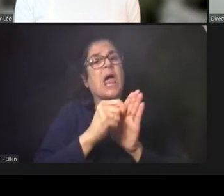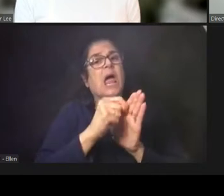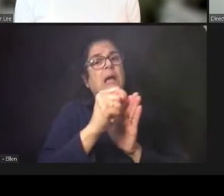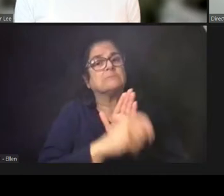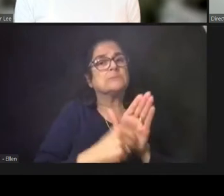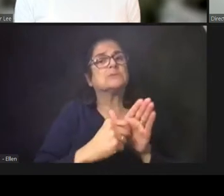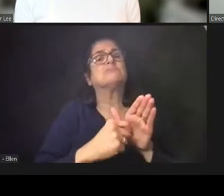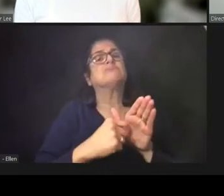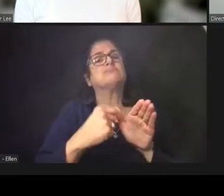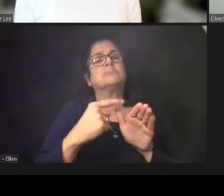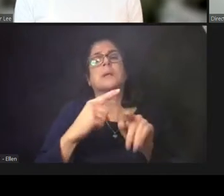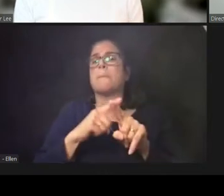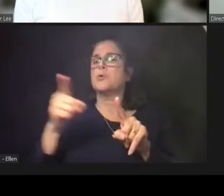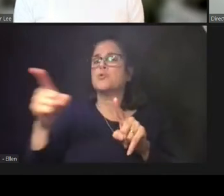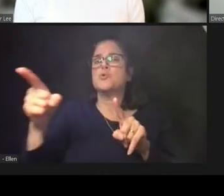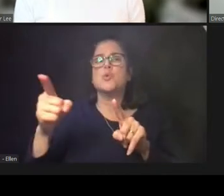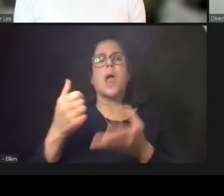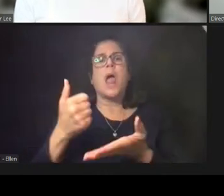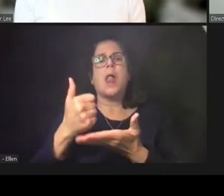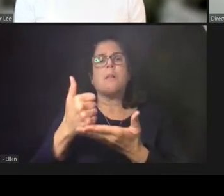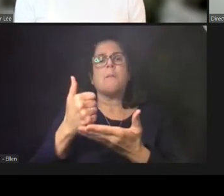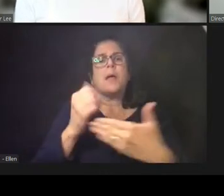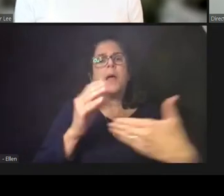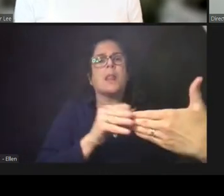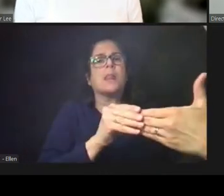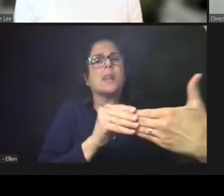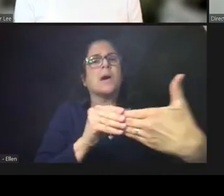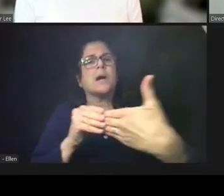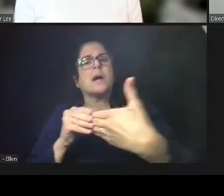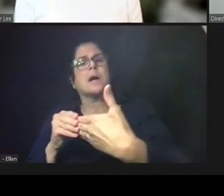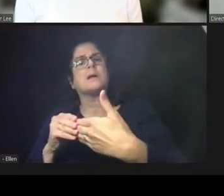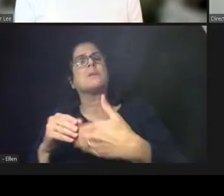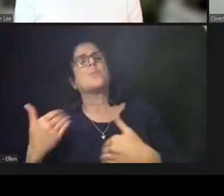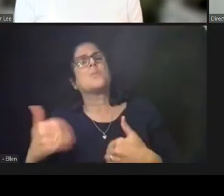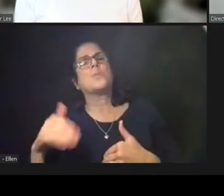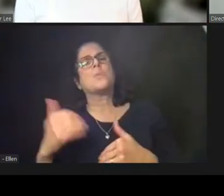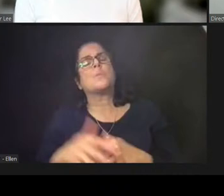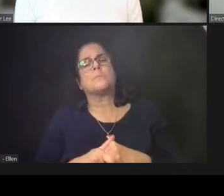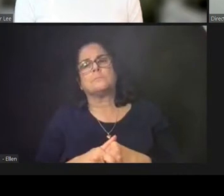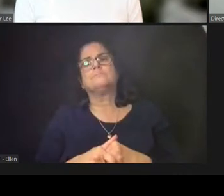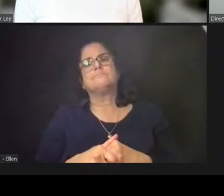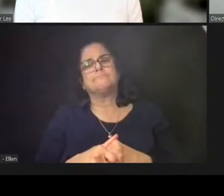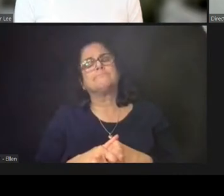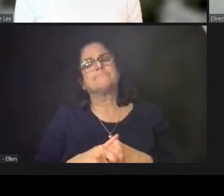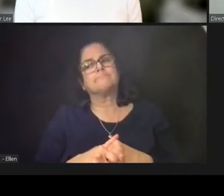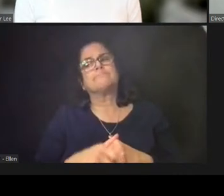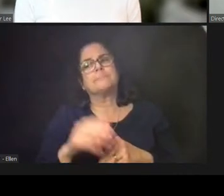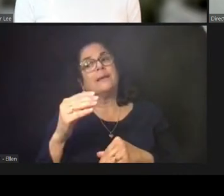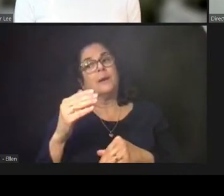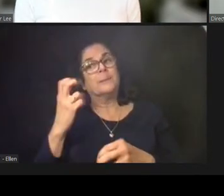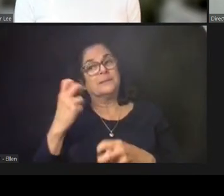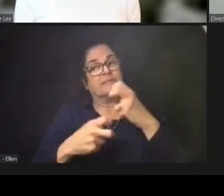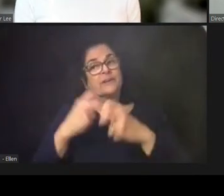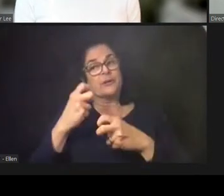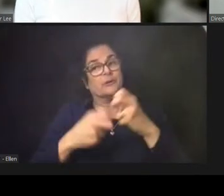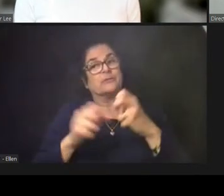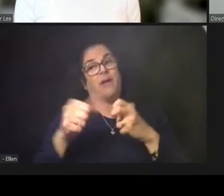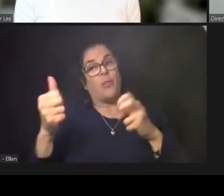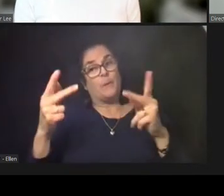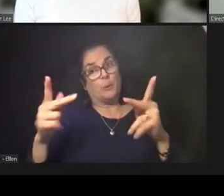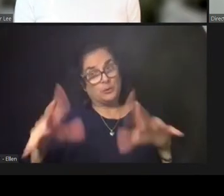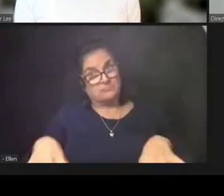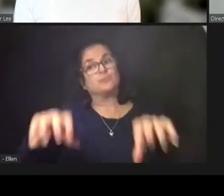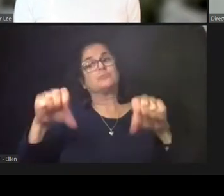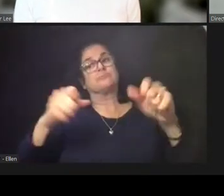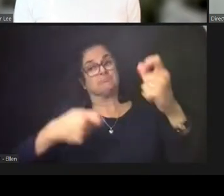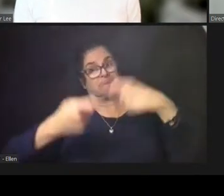and we are extremely grateful for your service. You leave some very big shoes to fill. On behalf of